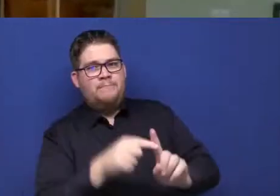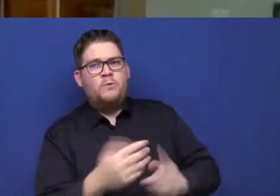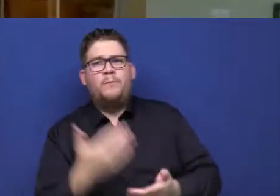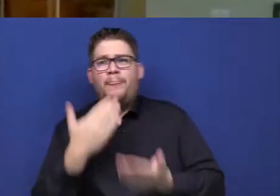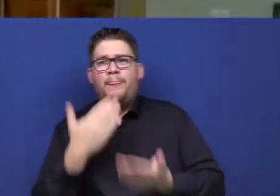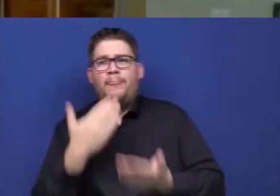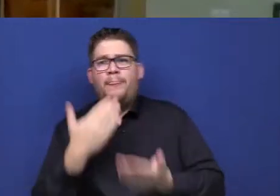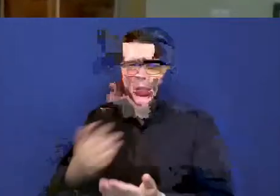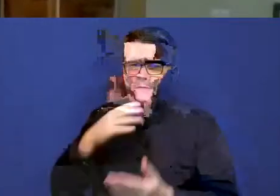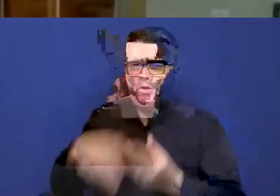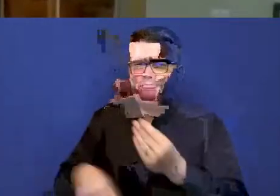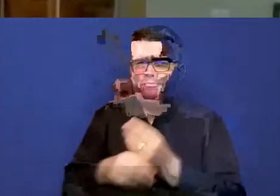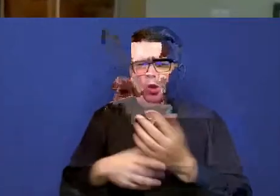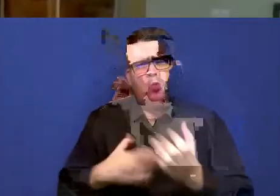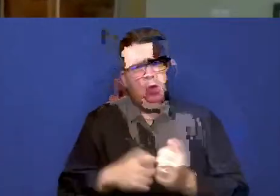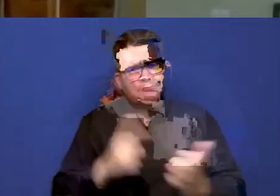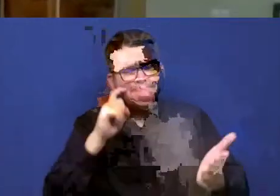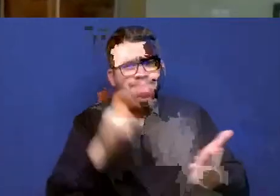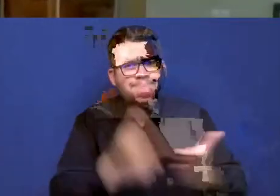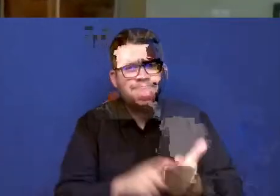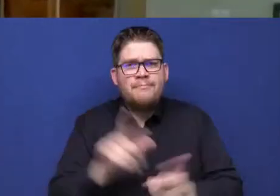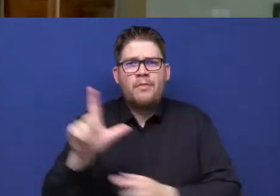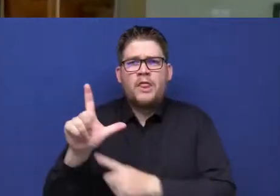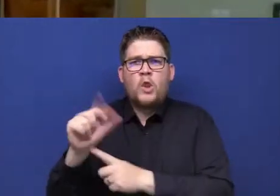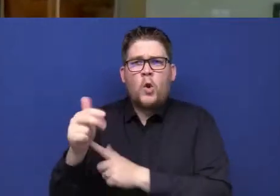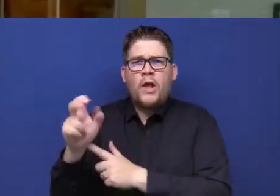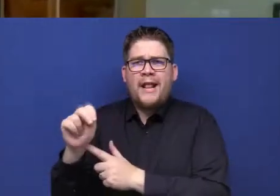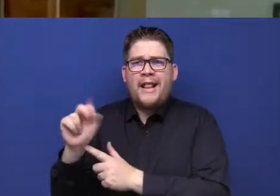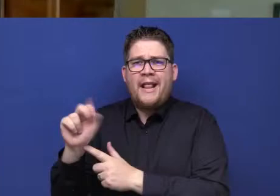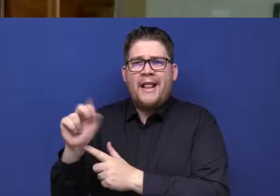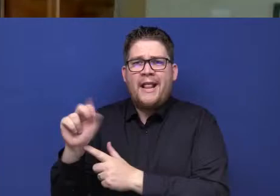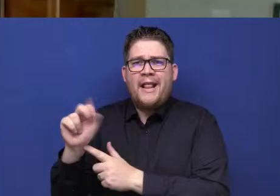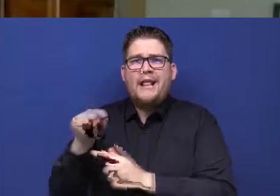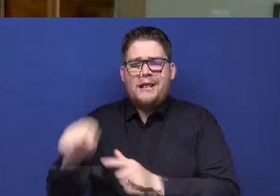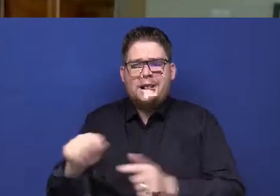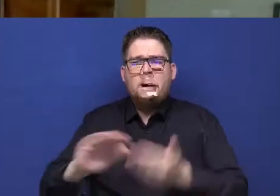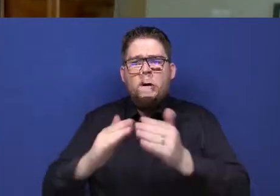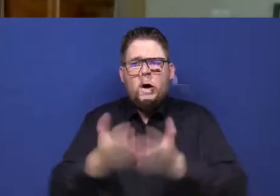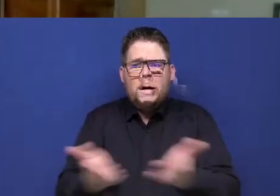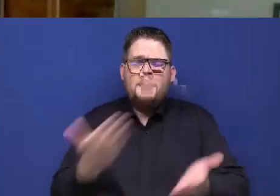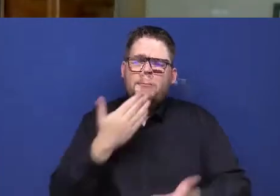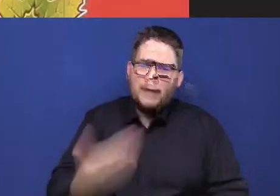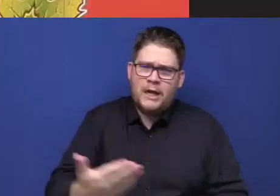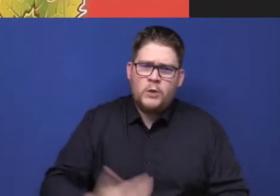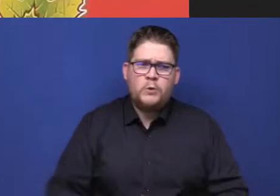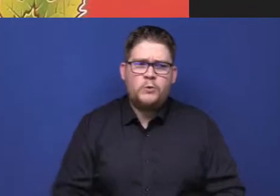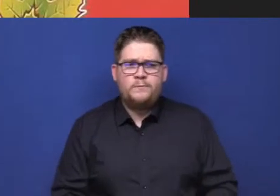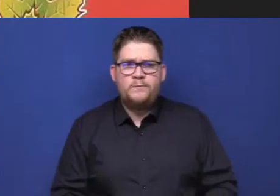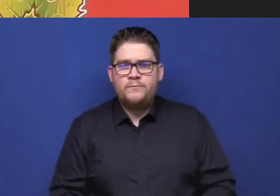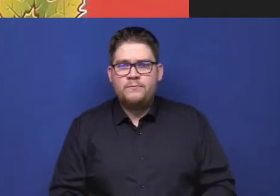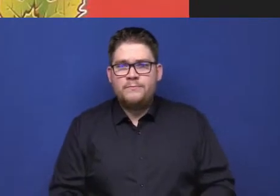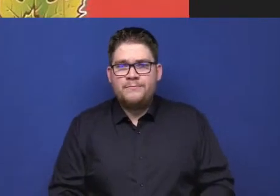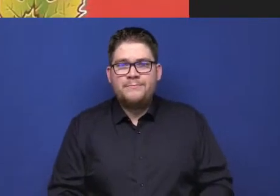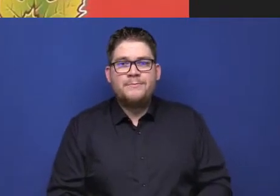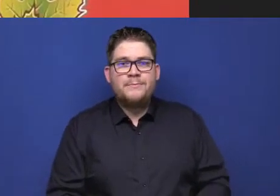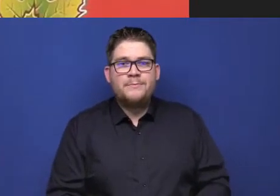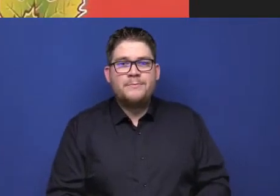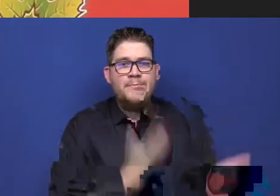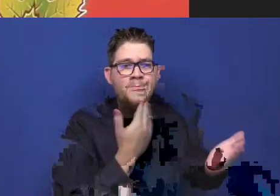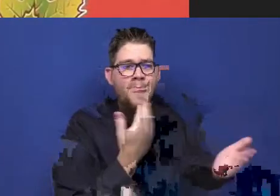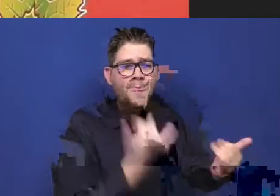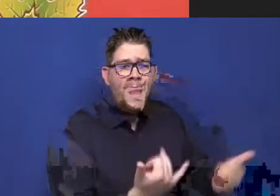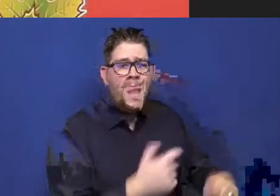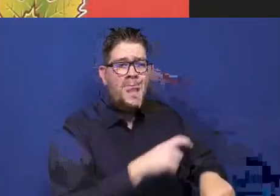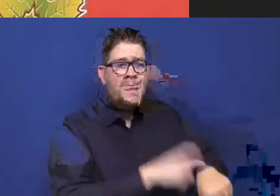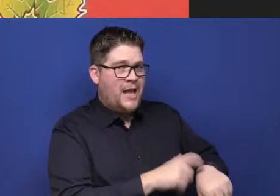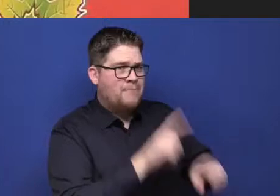to take our questions. I wanted to see if the RCMP could maybe elaborate, Staff Sergeant Janelle Choyette, has